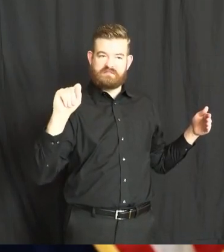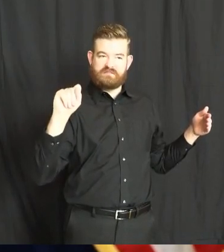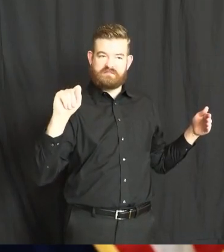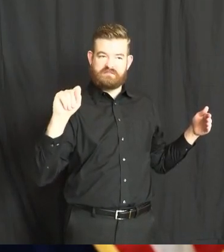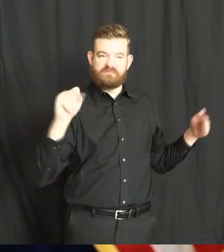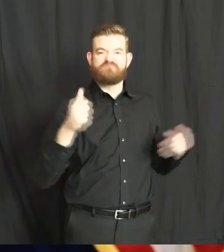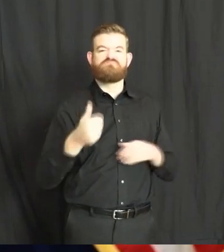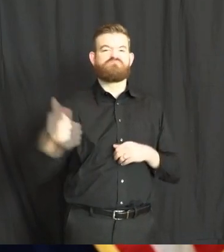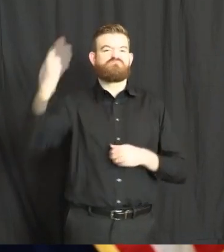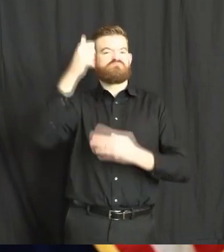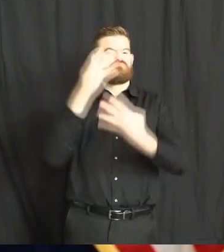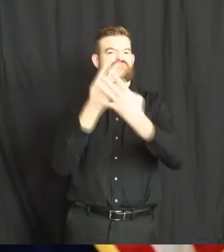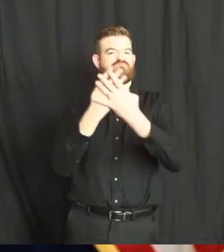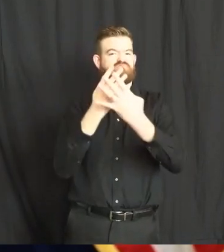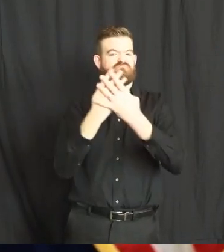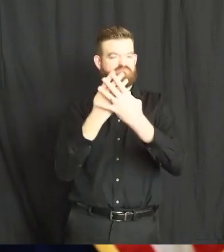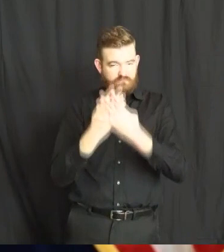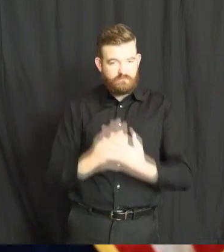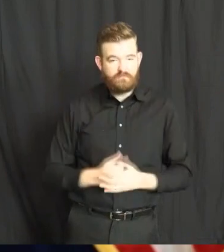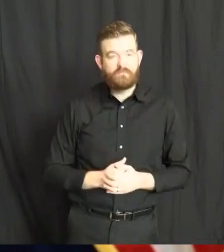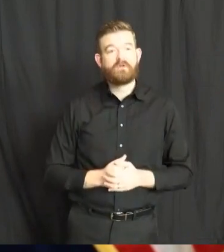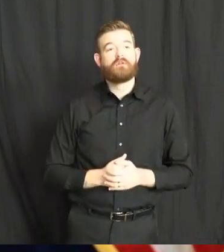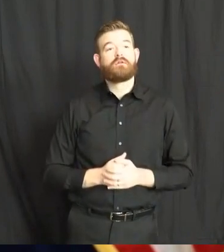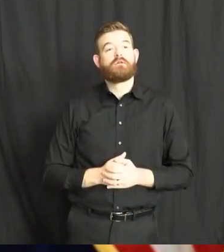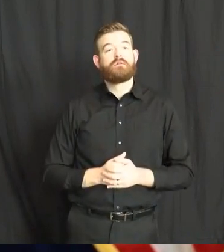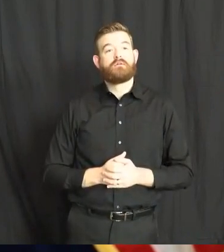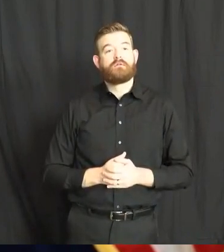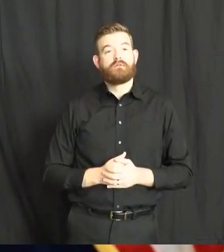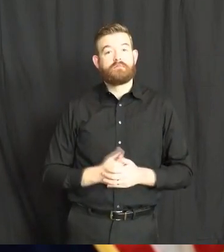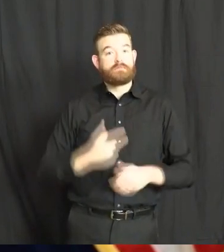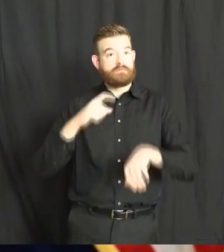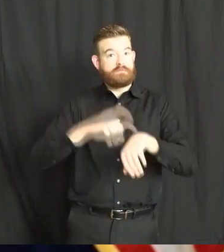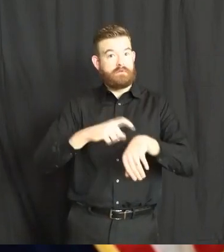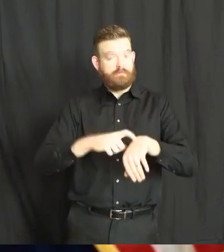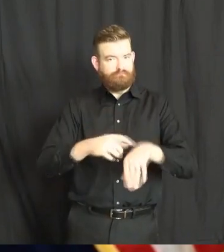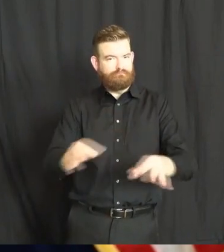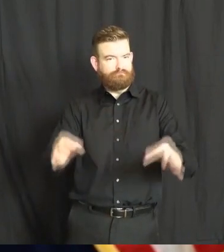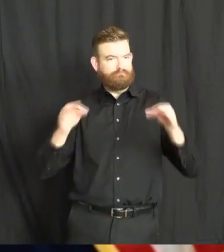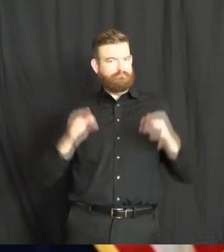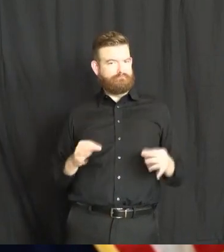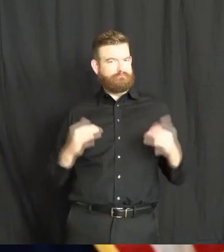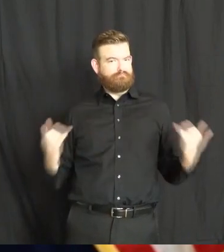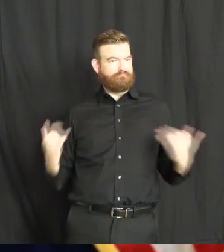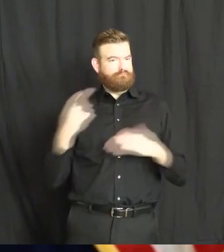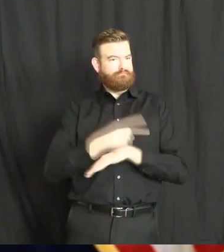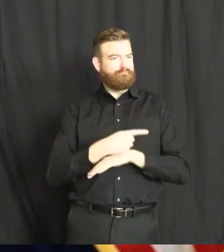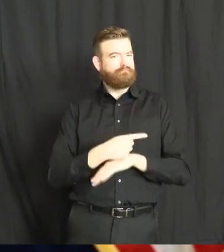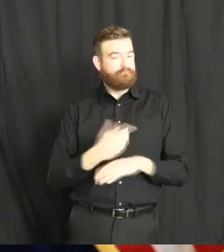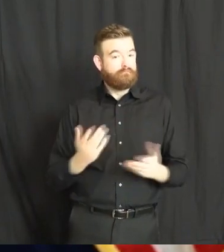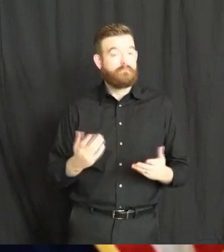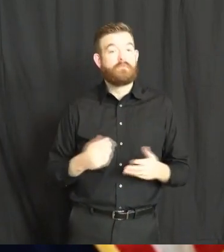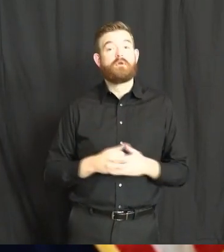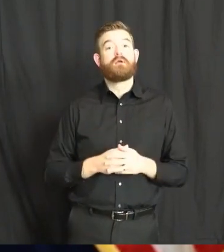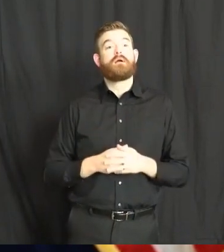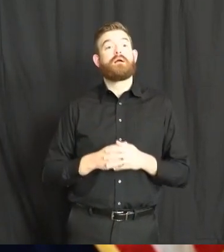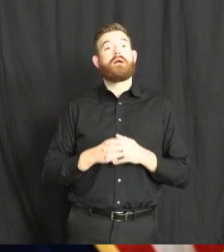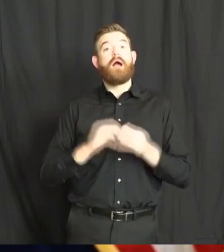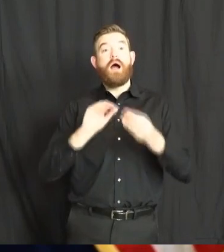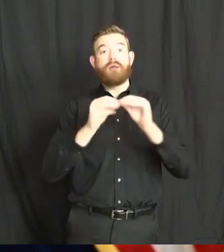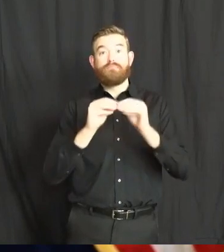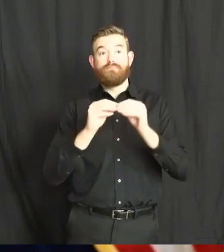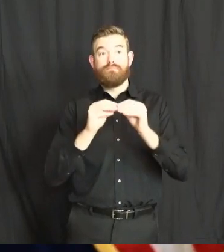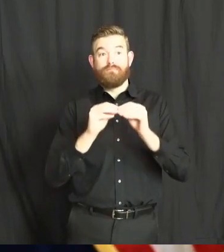We're going a bit earlier today than we usually do, as I mentioned, so while we have the overnight numbers, I'm not sure Judy will tell us how deeply